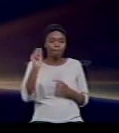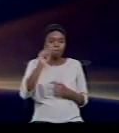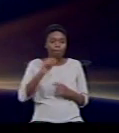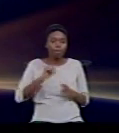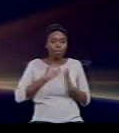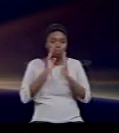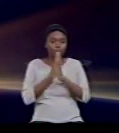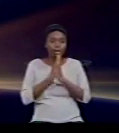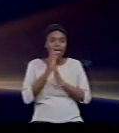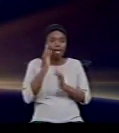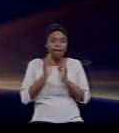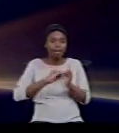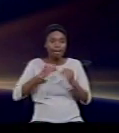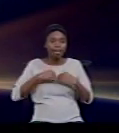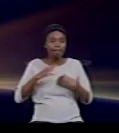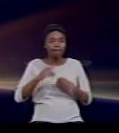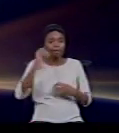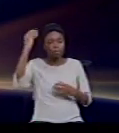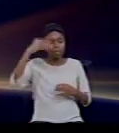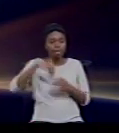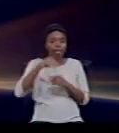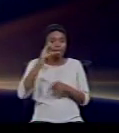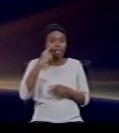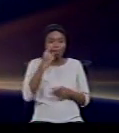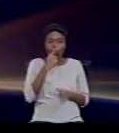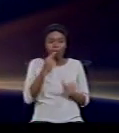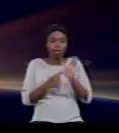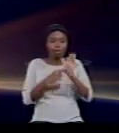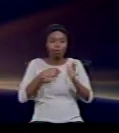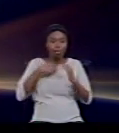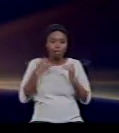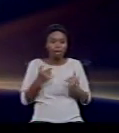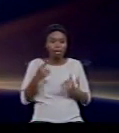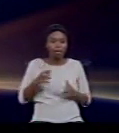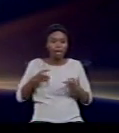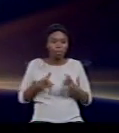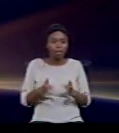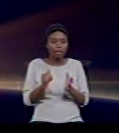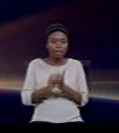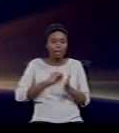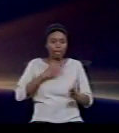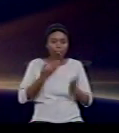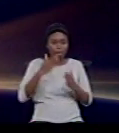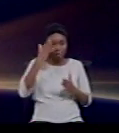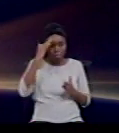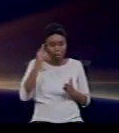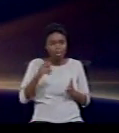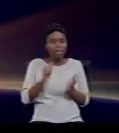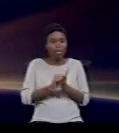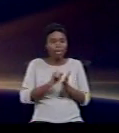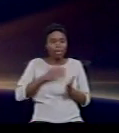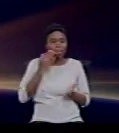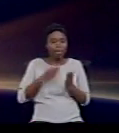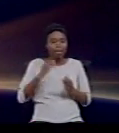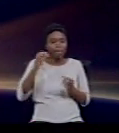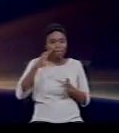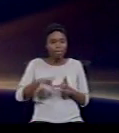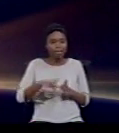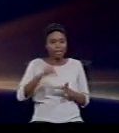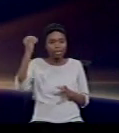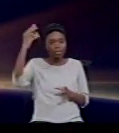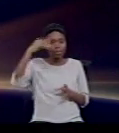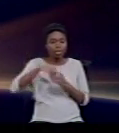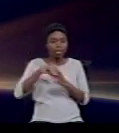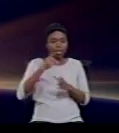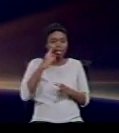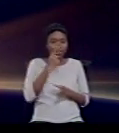I pray thee, if I have found grace in thy sight, show me now thy way, that I may know thee, that I may find